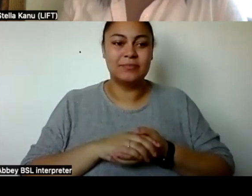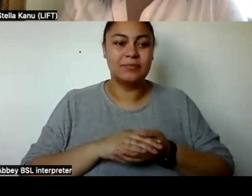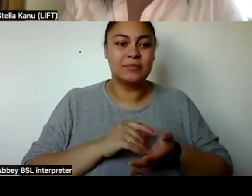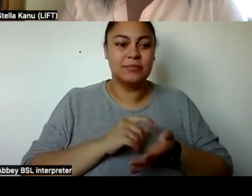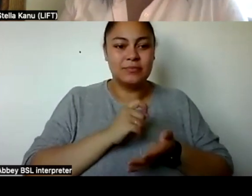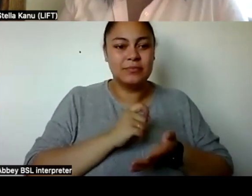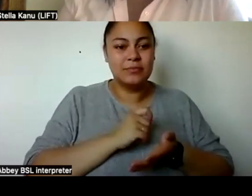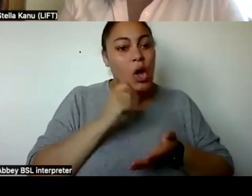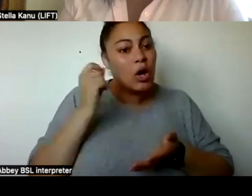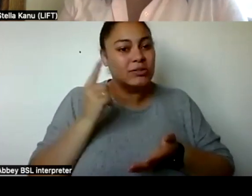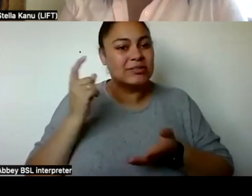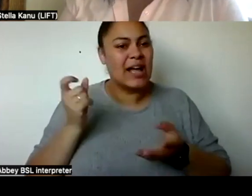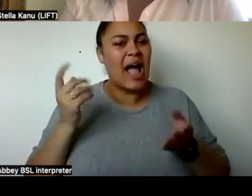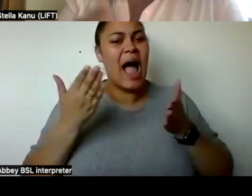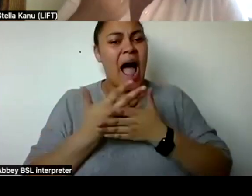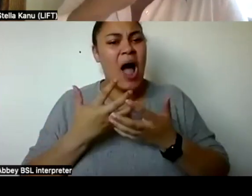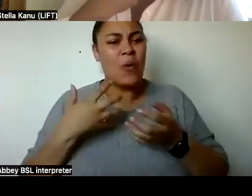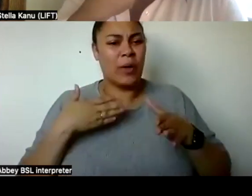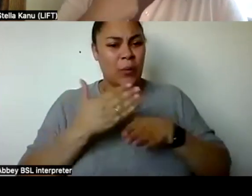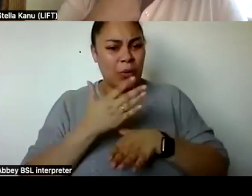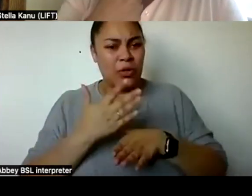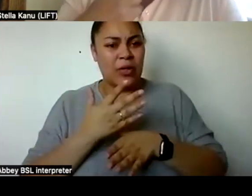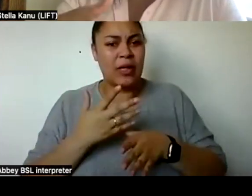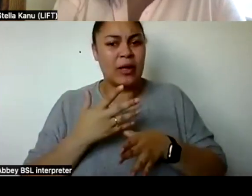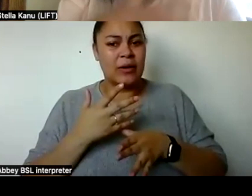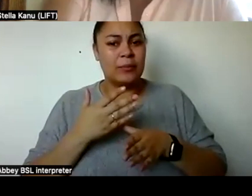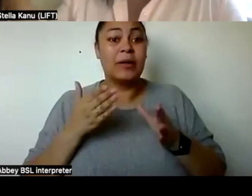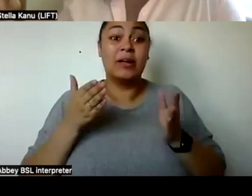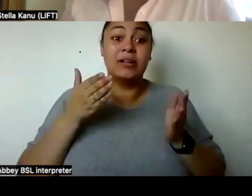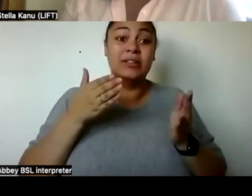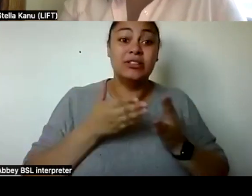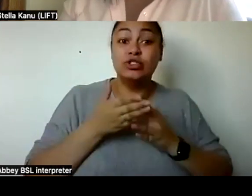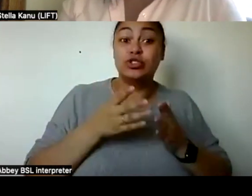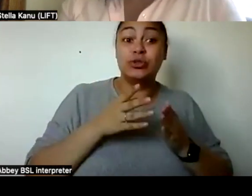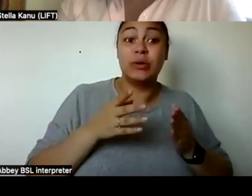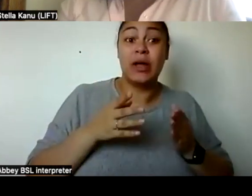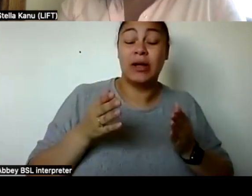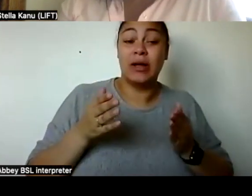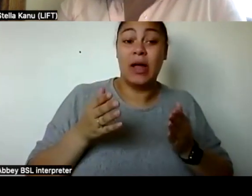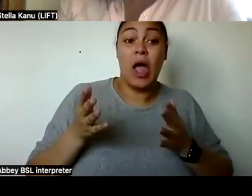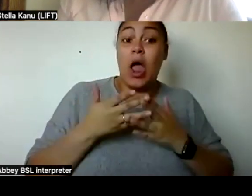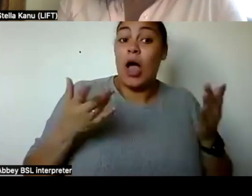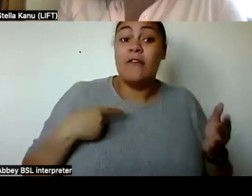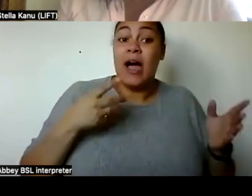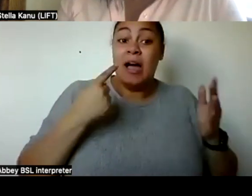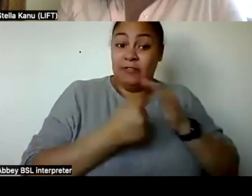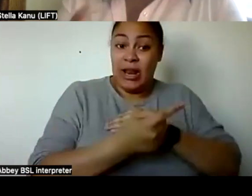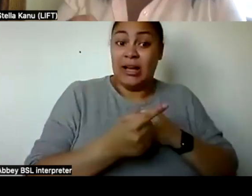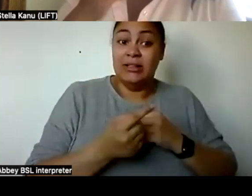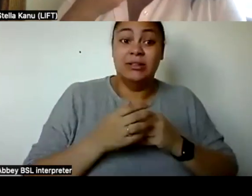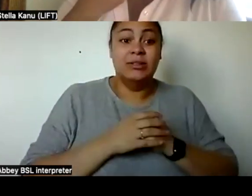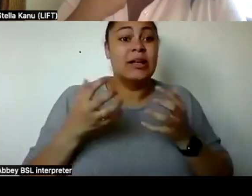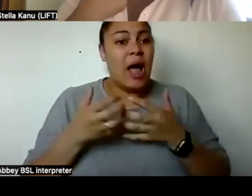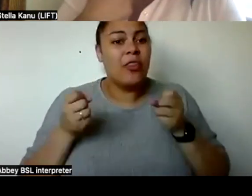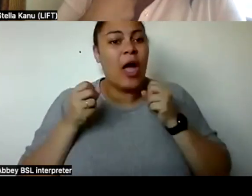understand how we work. So we do introduce a lot of our freelancers into our structures and the way that we work. And